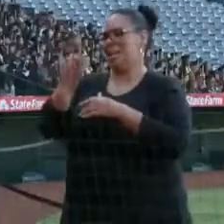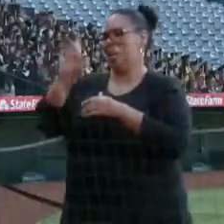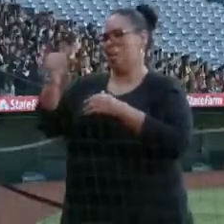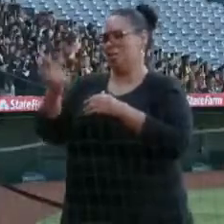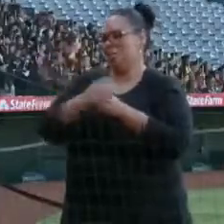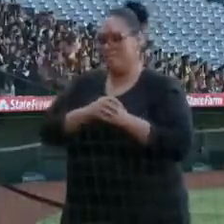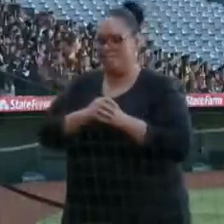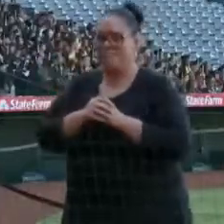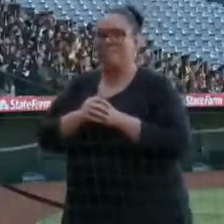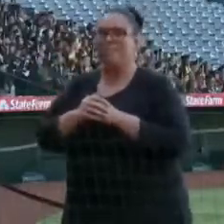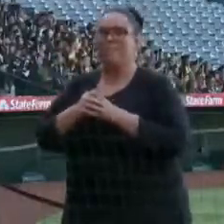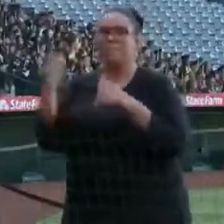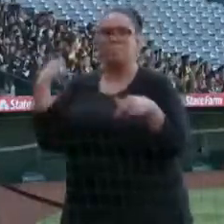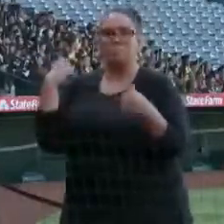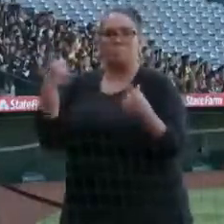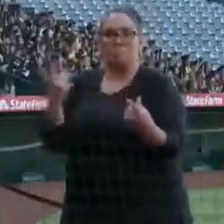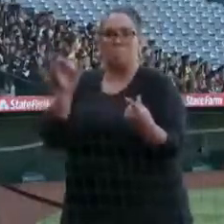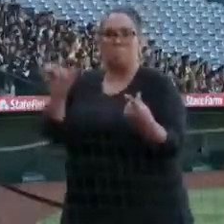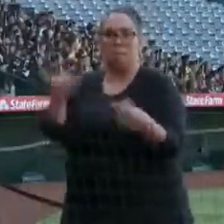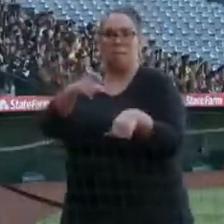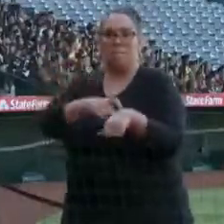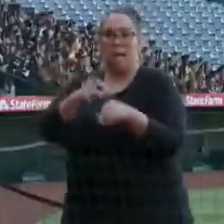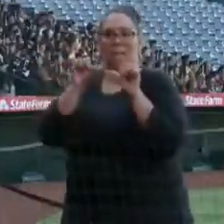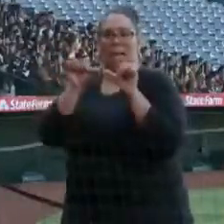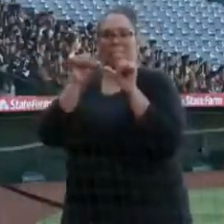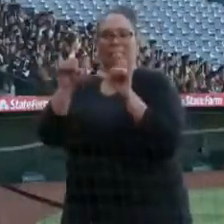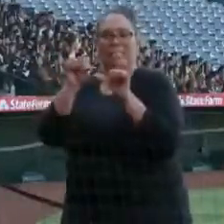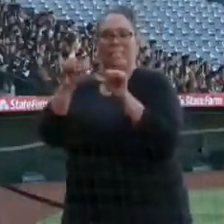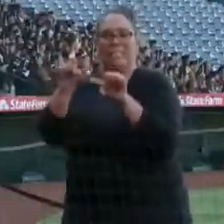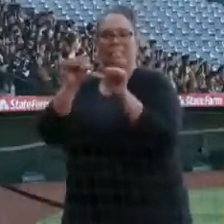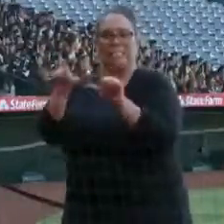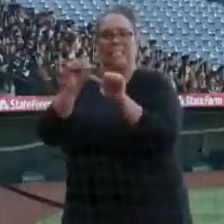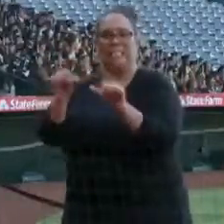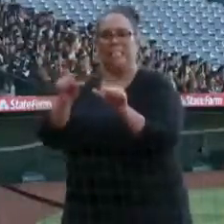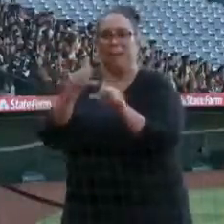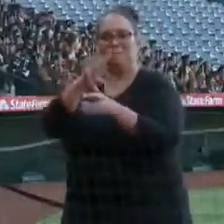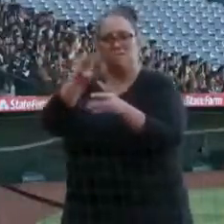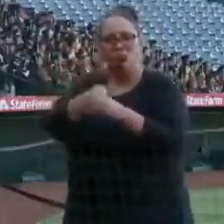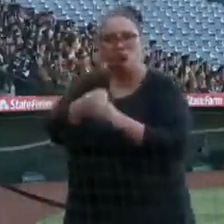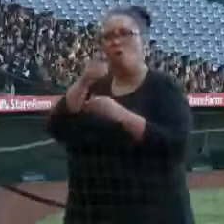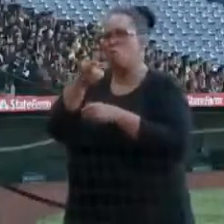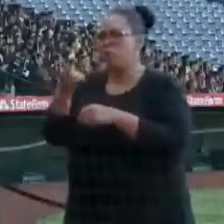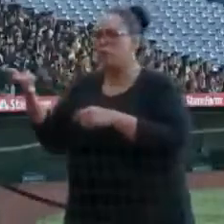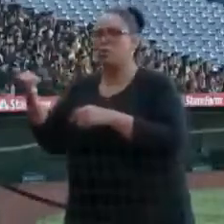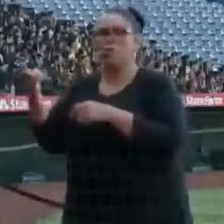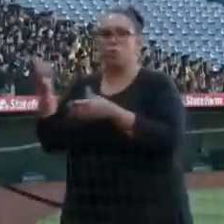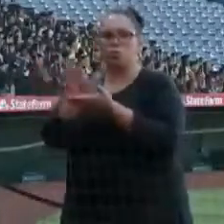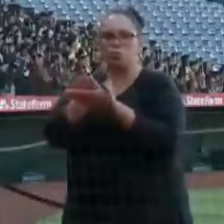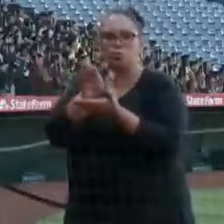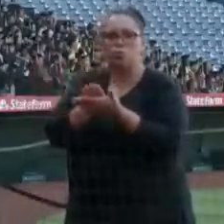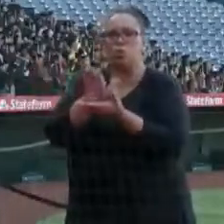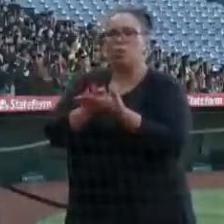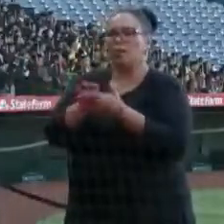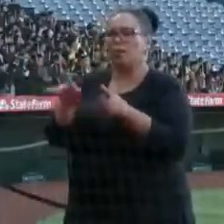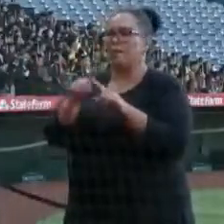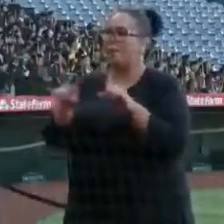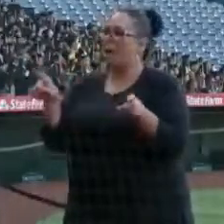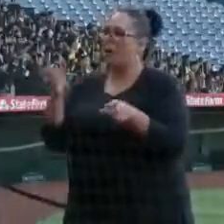Since then, I have continued my involvement with many resources on campus, but I've also have dealt with academic